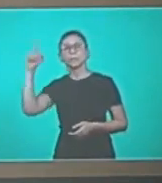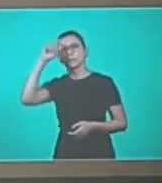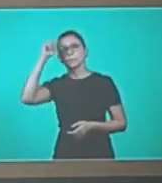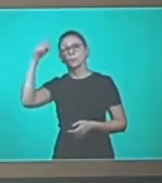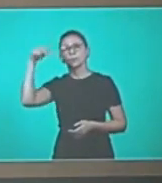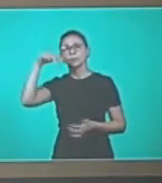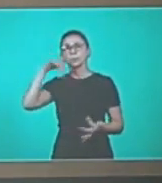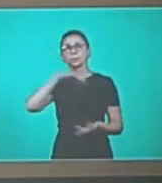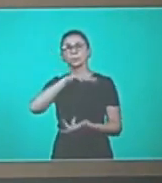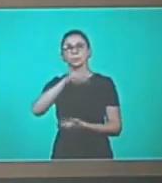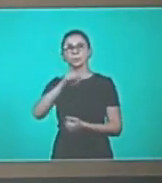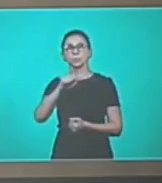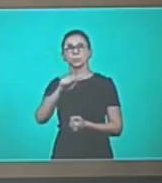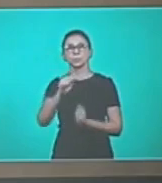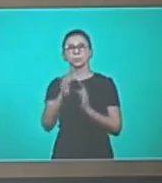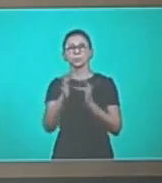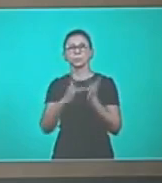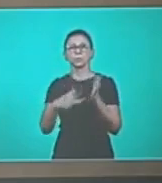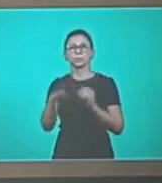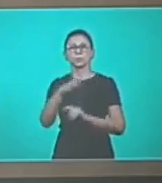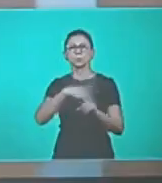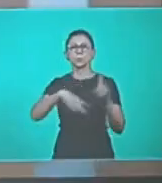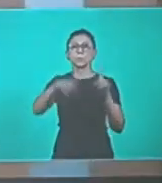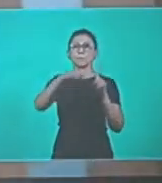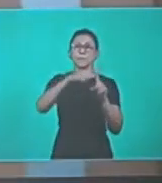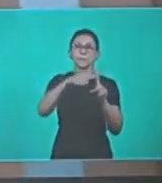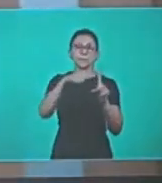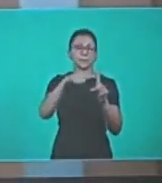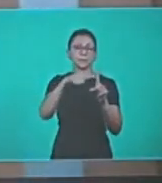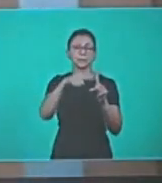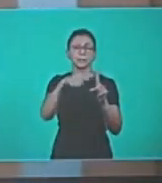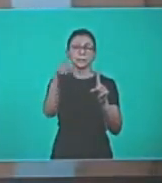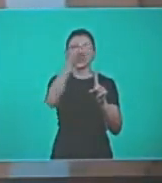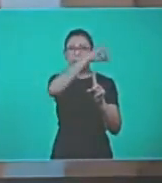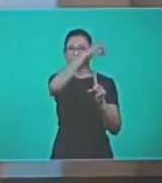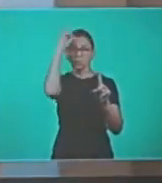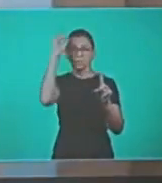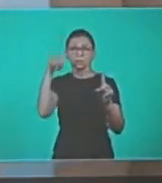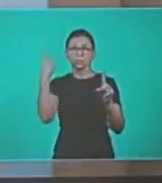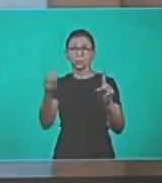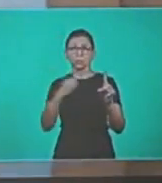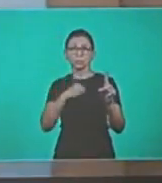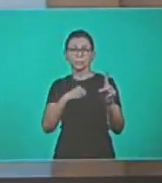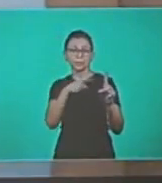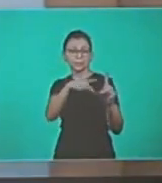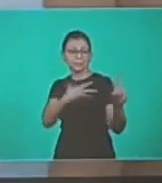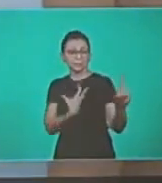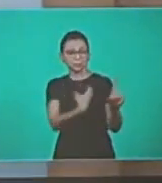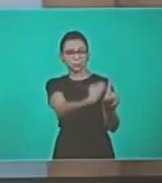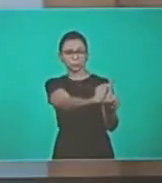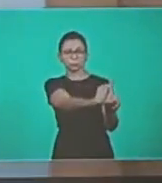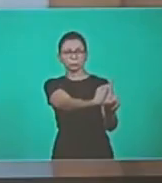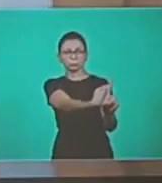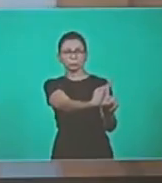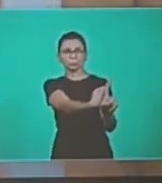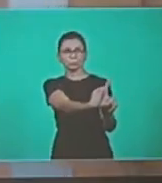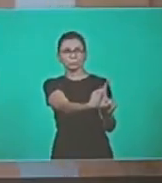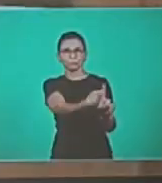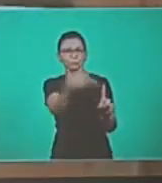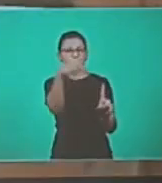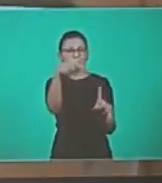God, righteous God. So it was given to us that we have no